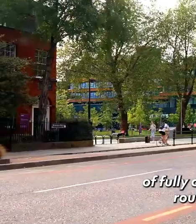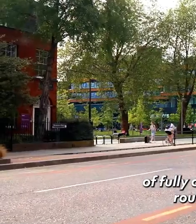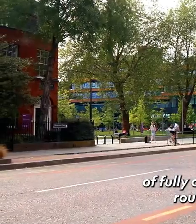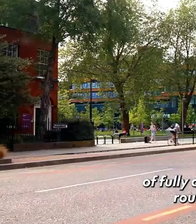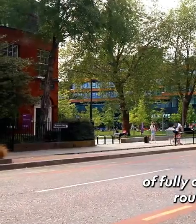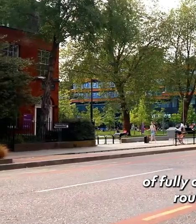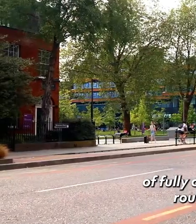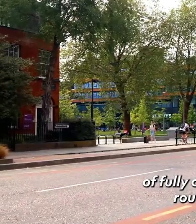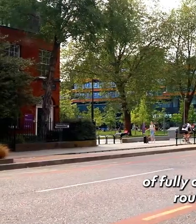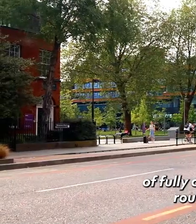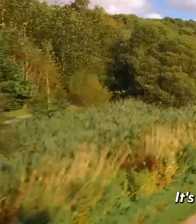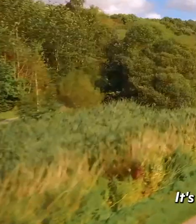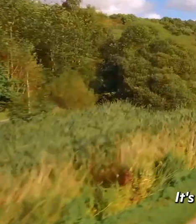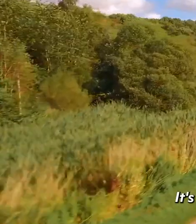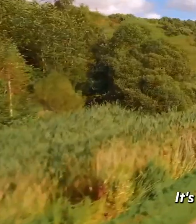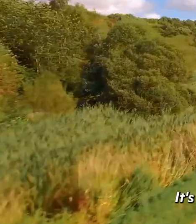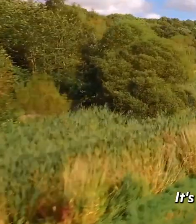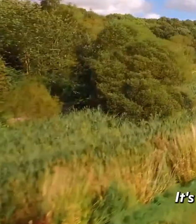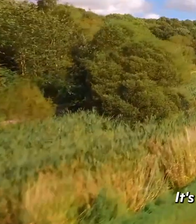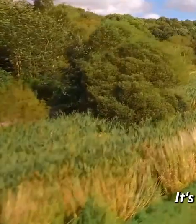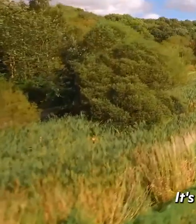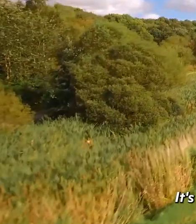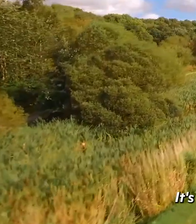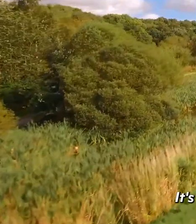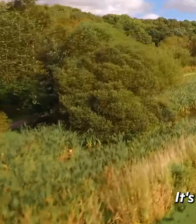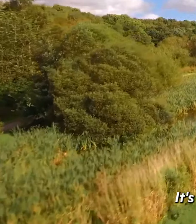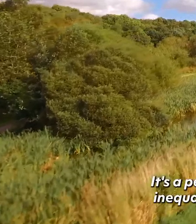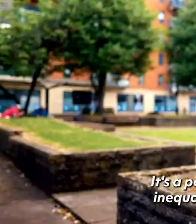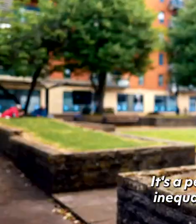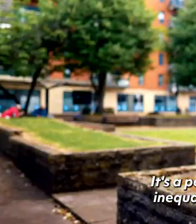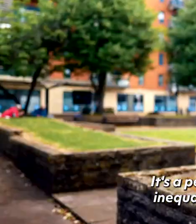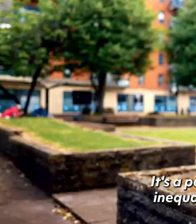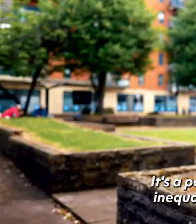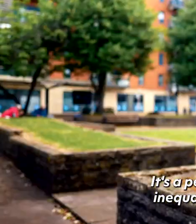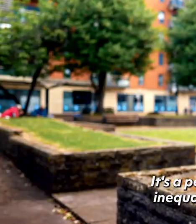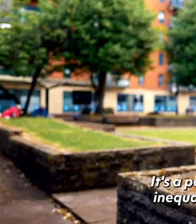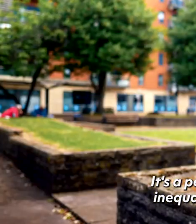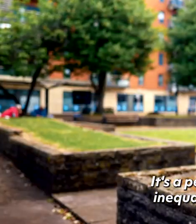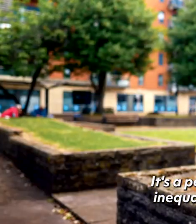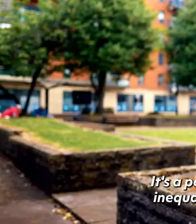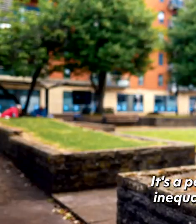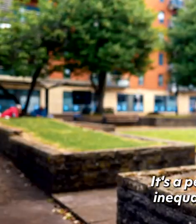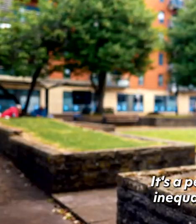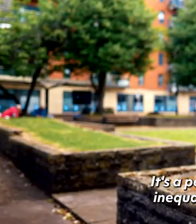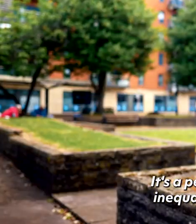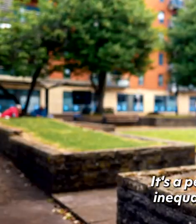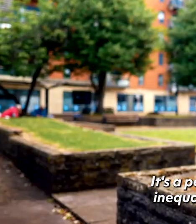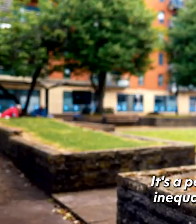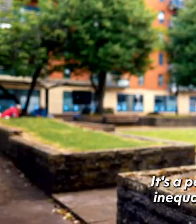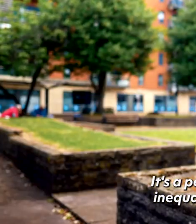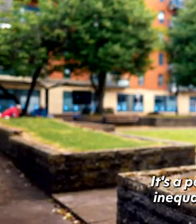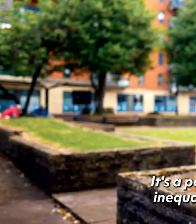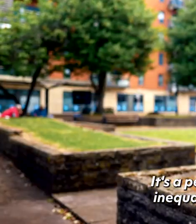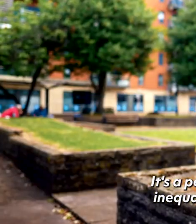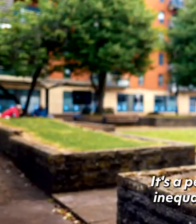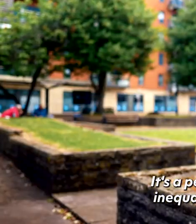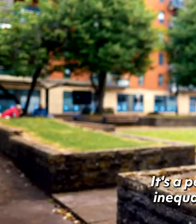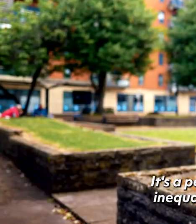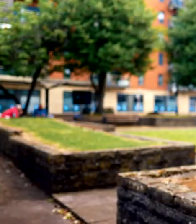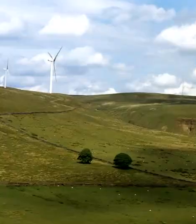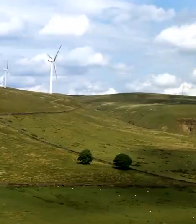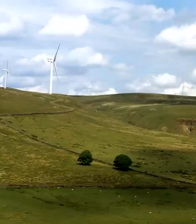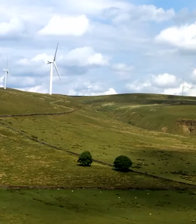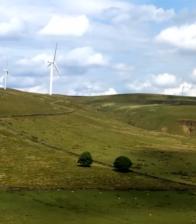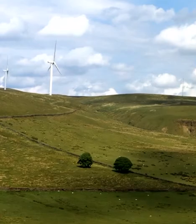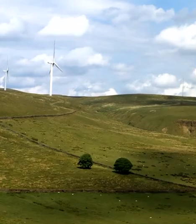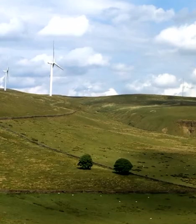walking routes across the city region. It's going to cost £1.5 billion. It's a perfect option to tackle health, inequality and of course